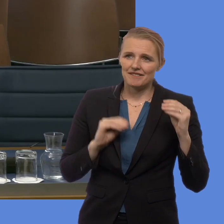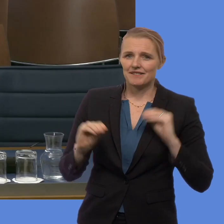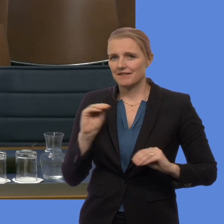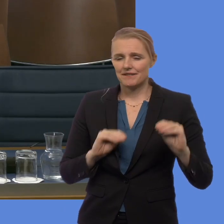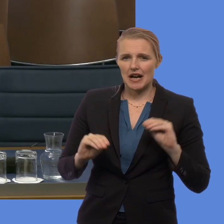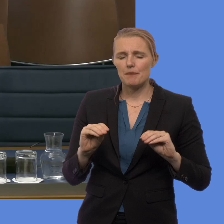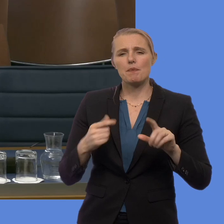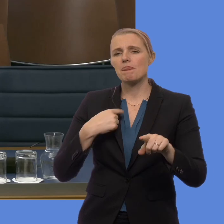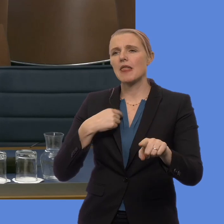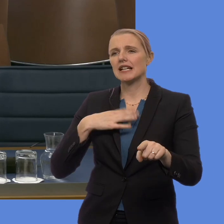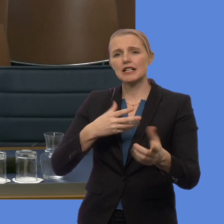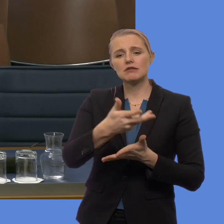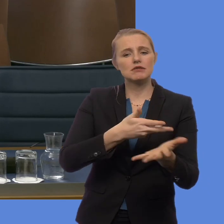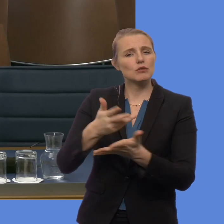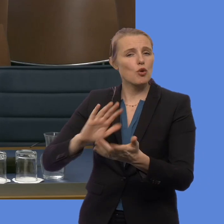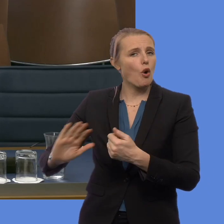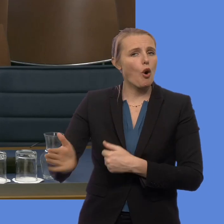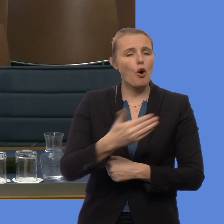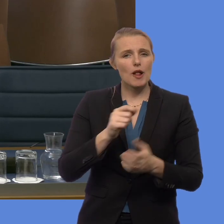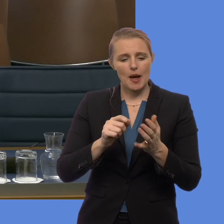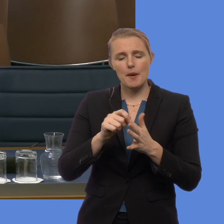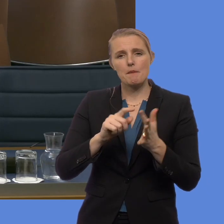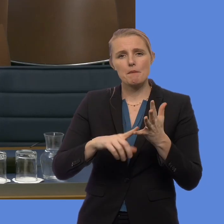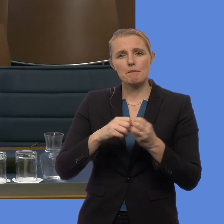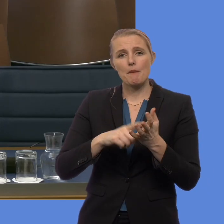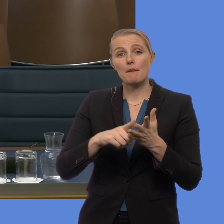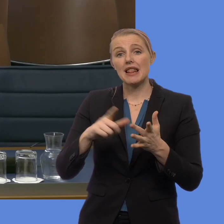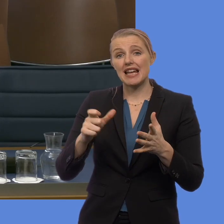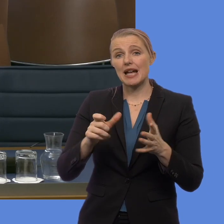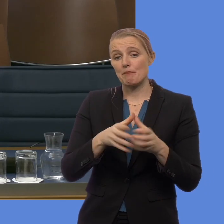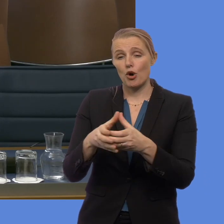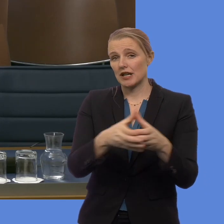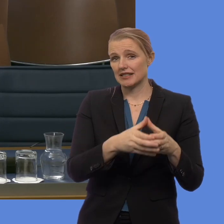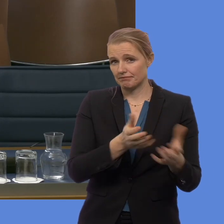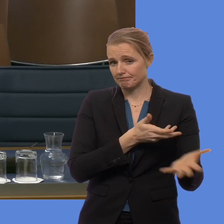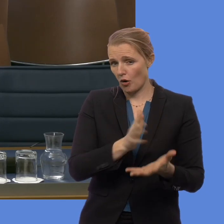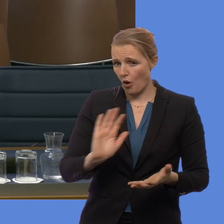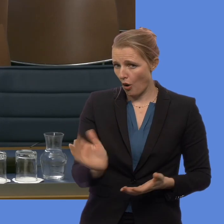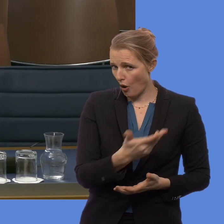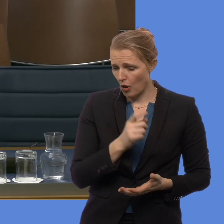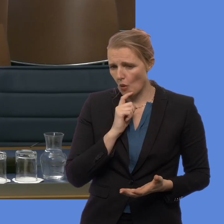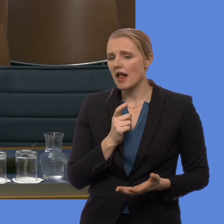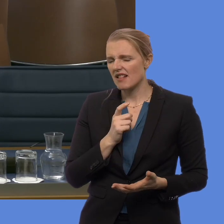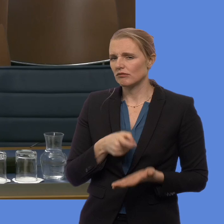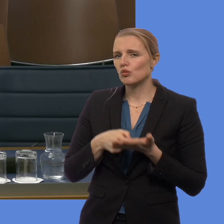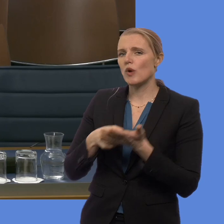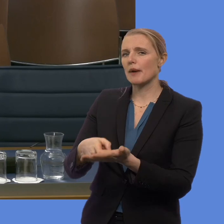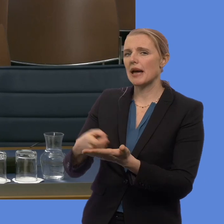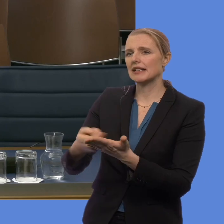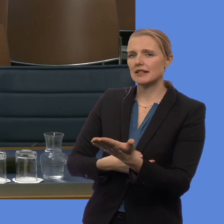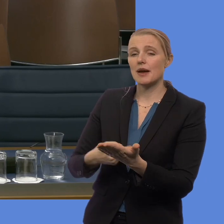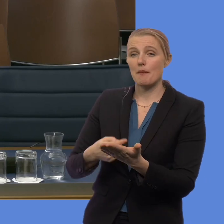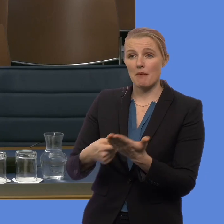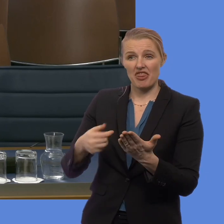we'll consult with all the public bodies and make regulations and list those, but the basis of that list will be whether